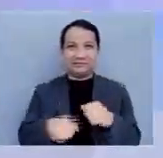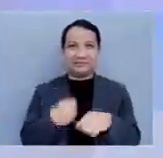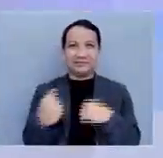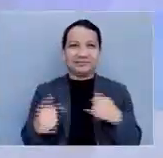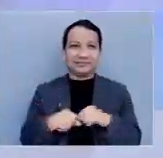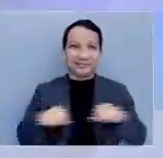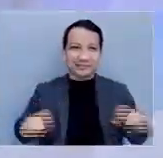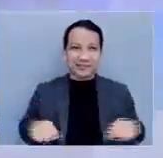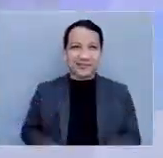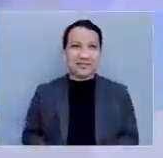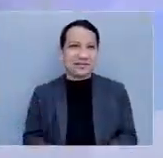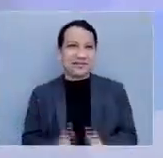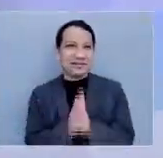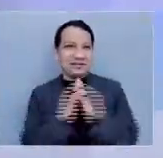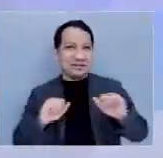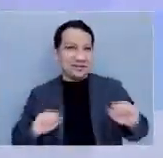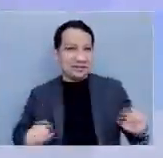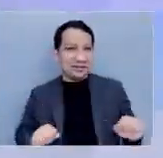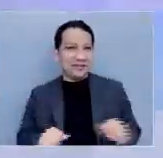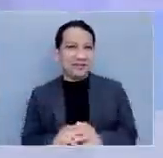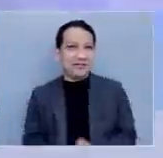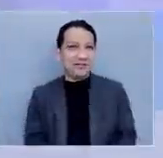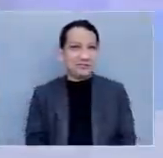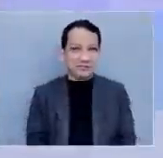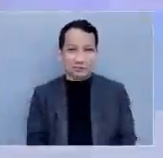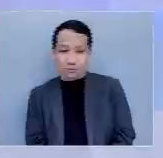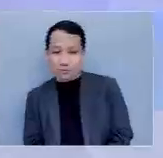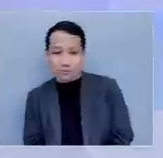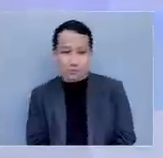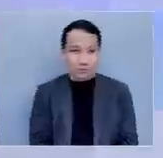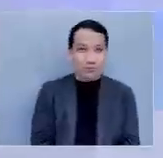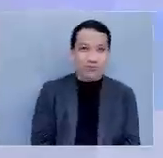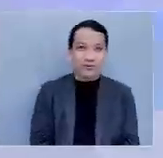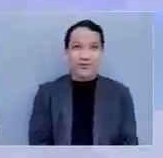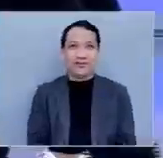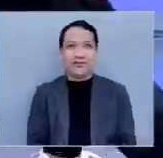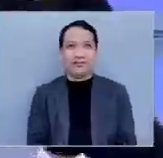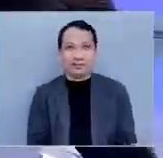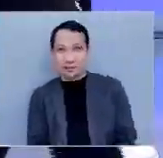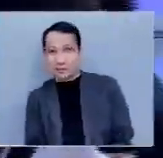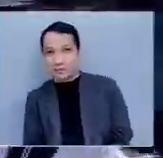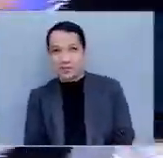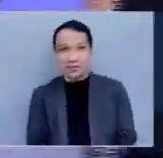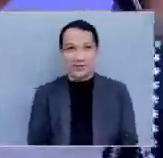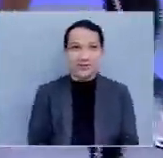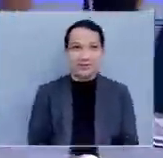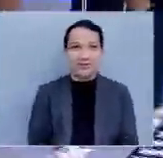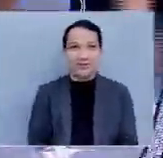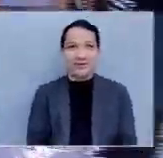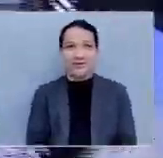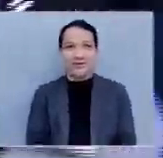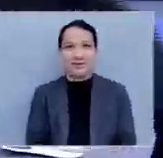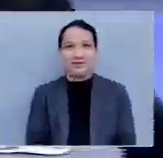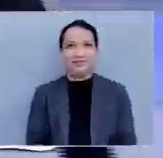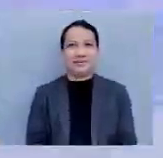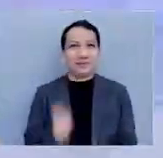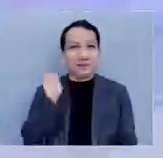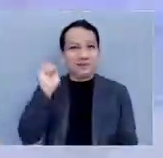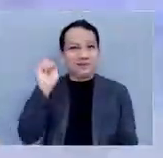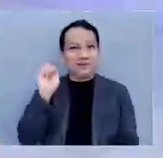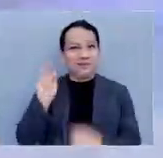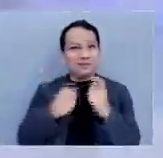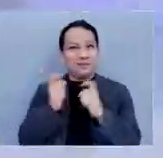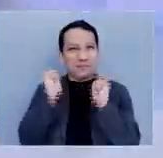Go. Next sequence. Hey. Go back. And to your right. Good. Now, hammer snap. And slap.